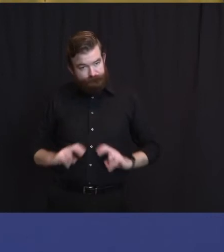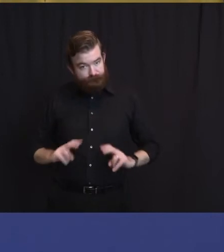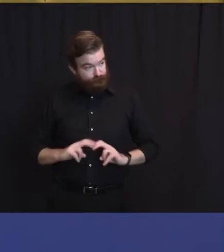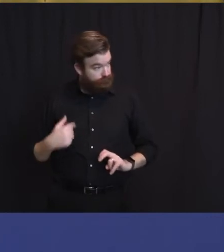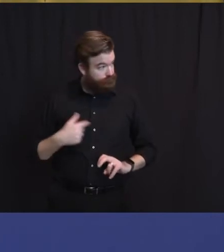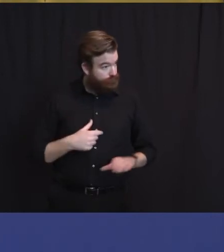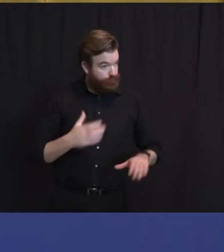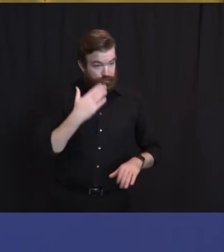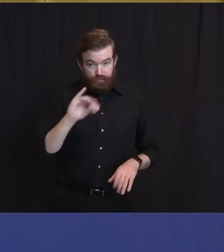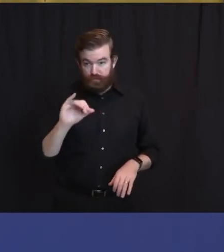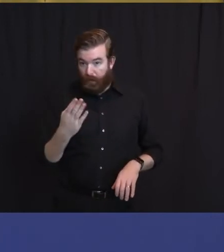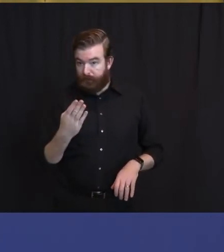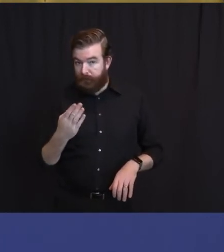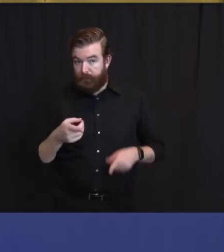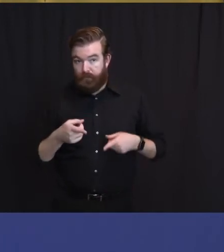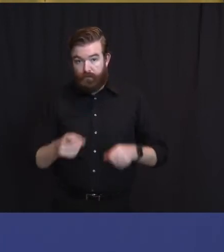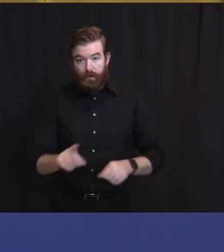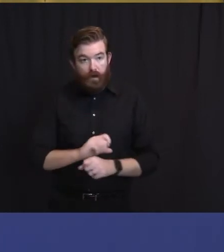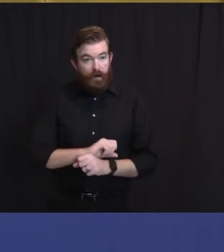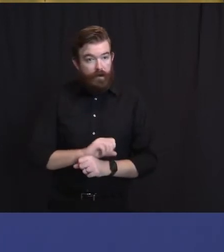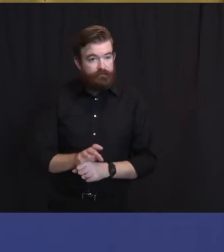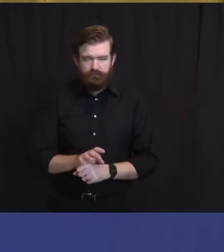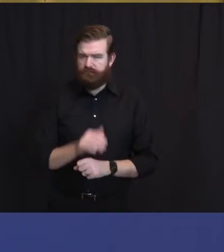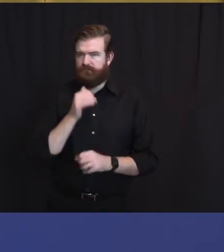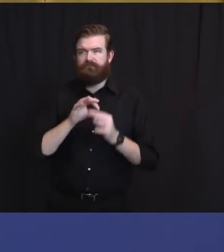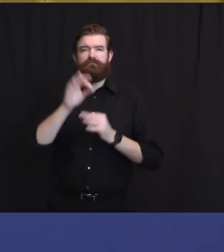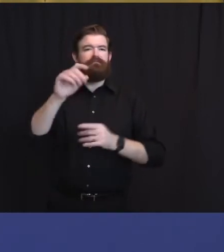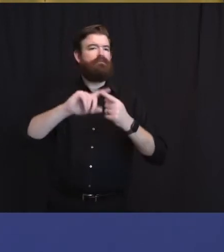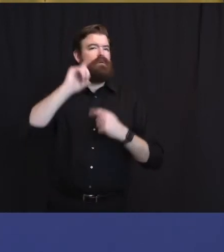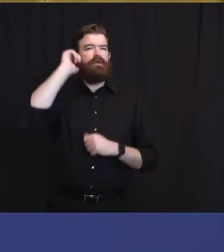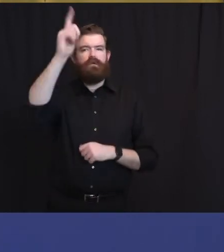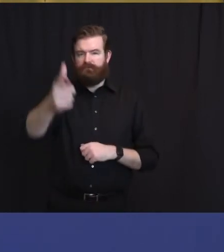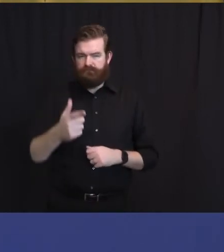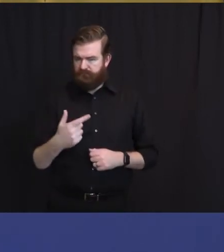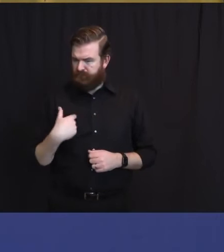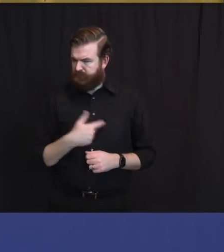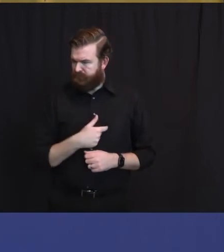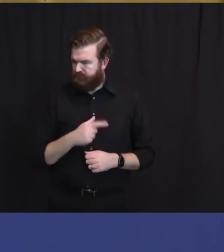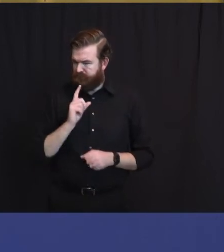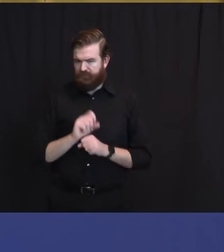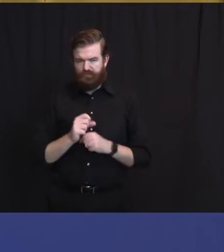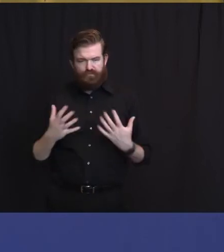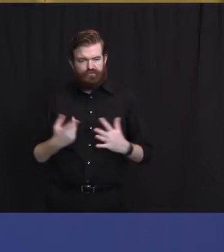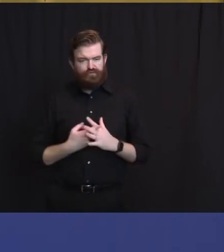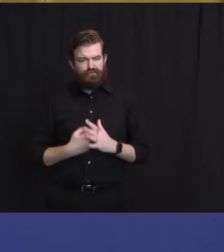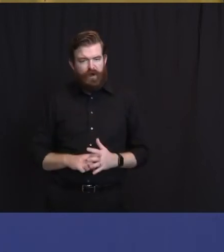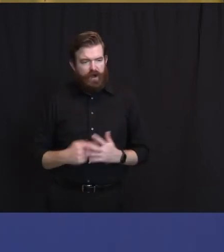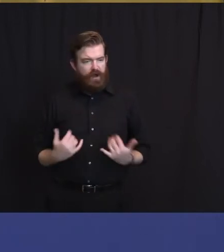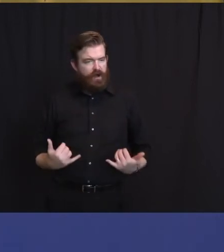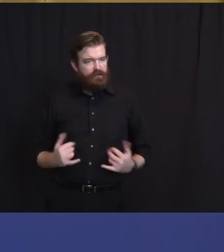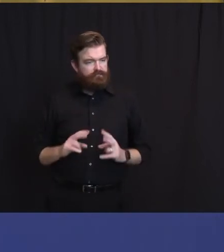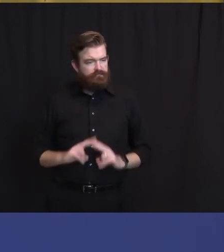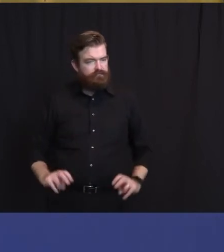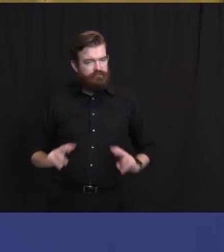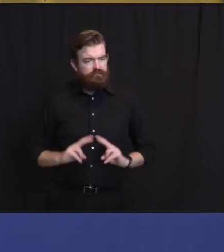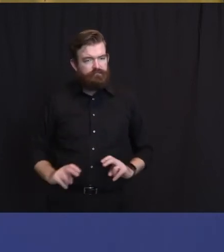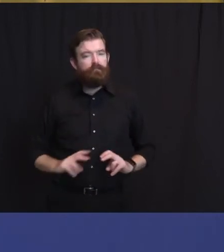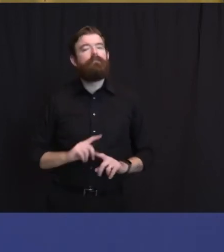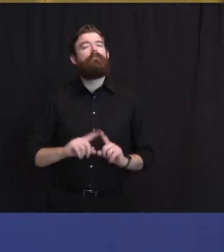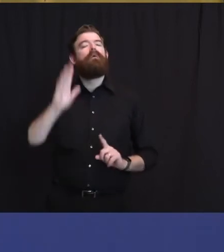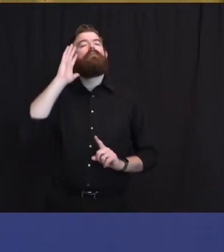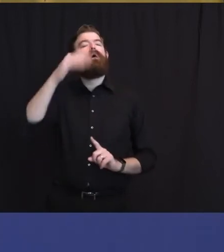waiting. So we're trying to do some of this on an iterative basis. But there's going to be a full review. Look at